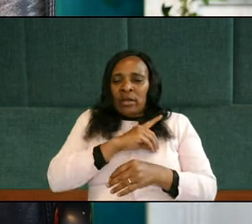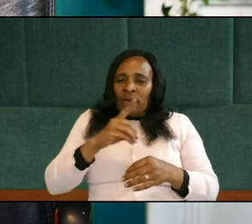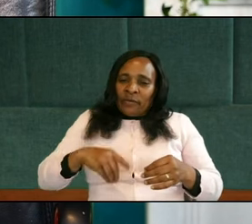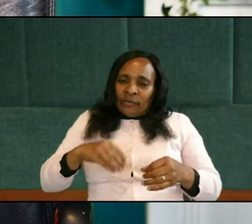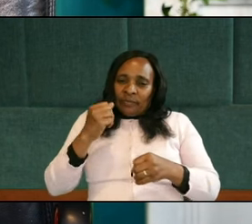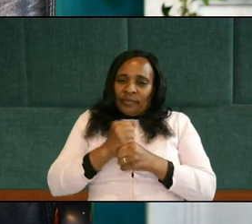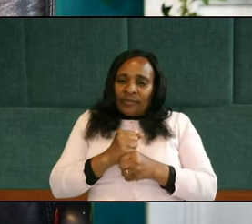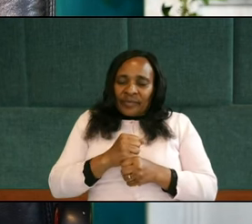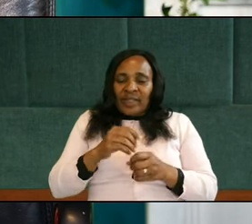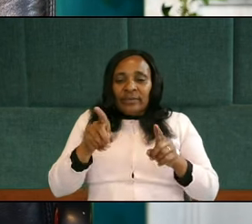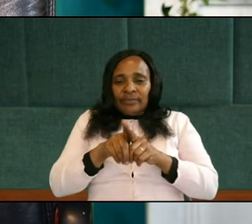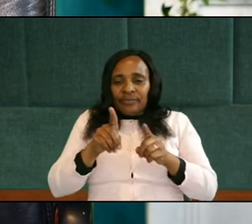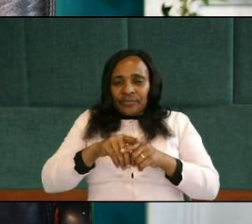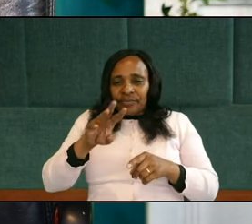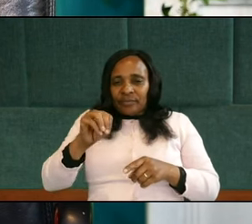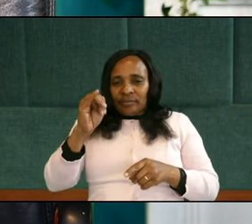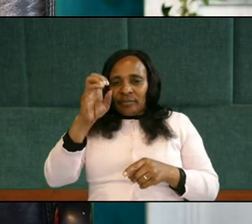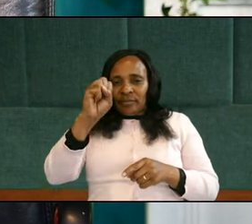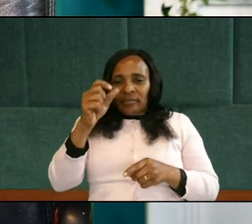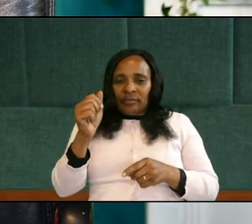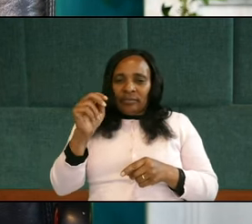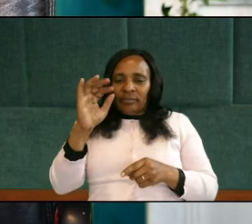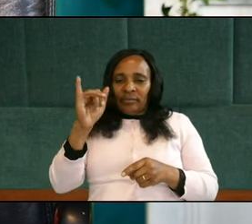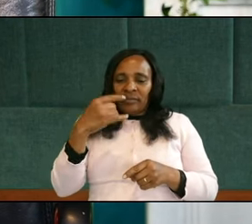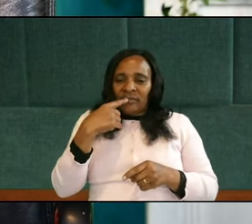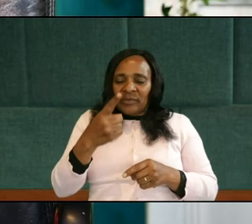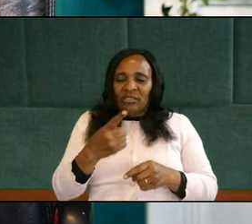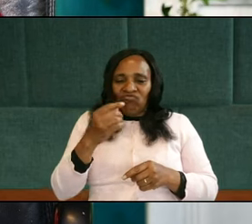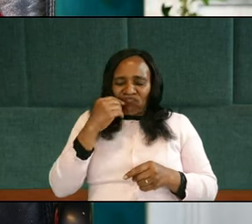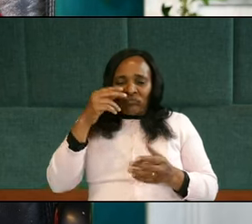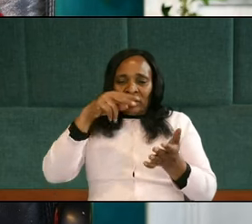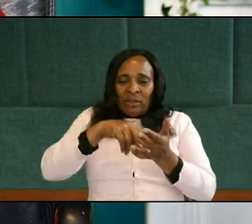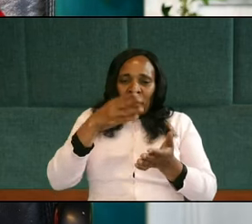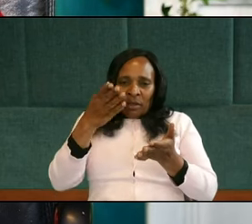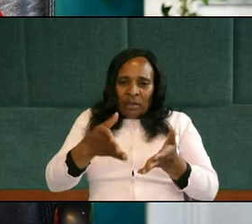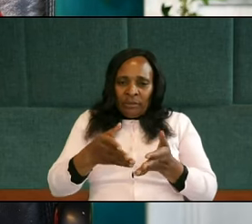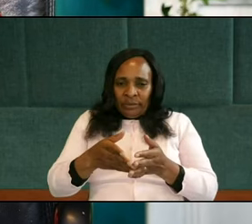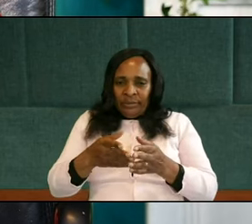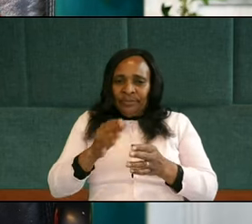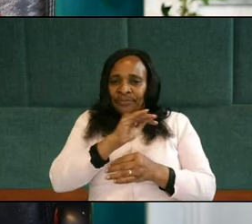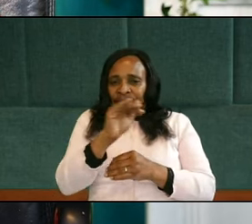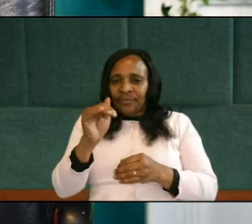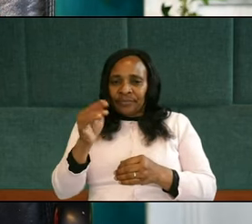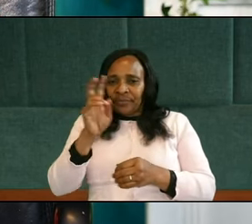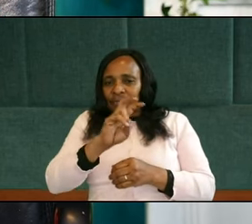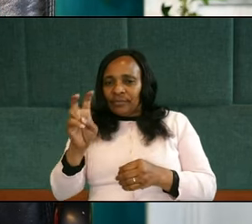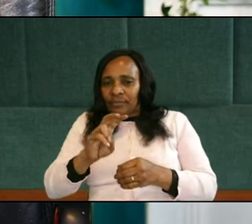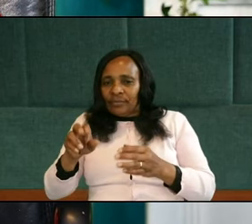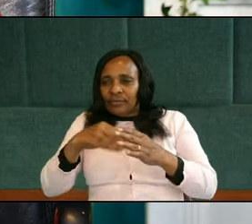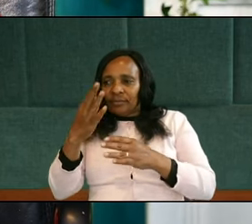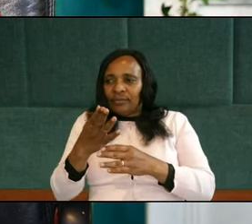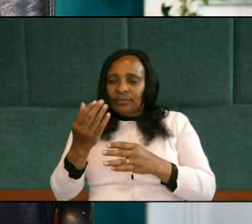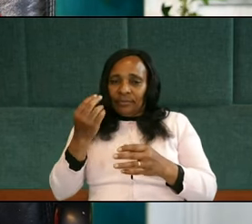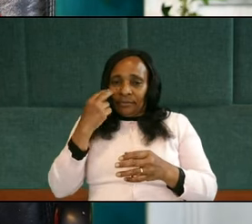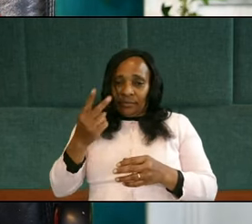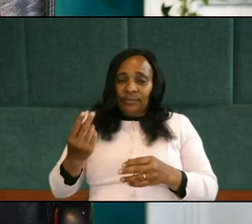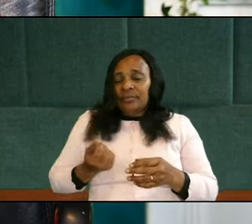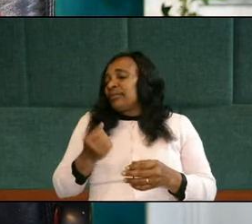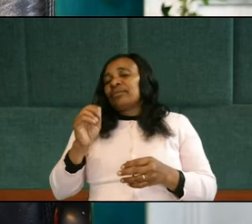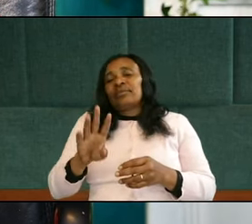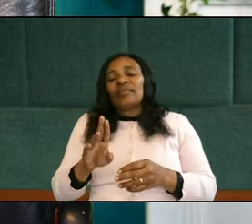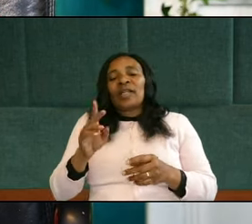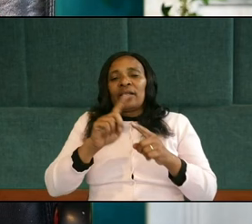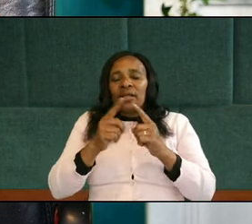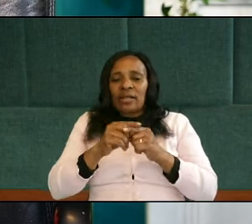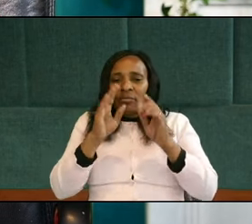just, as Misati has very clearly elaborated, he was standing there and, you know, he was just looking out and he saw her. And it's